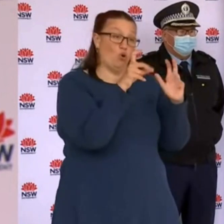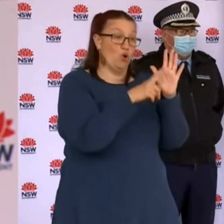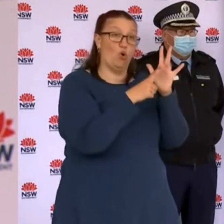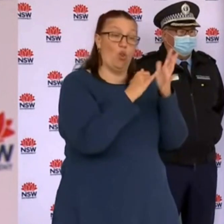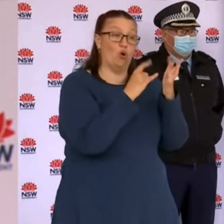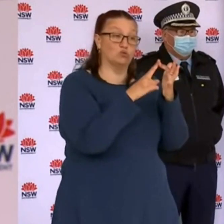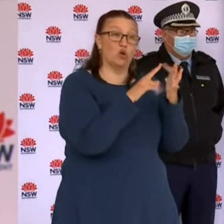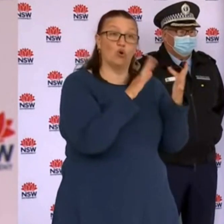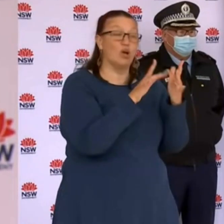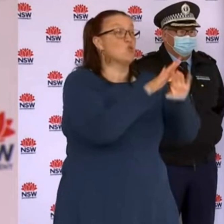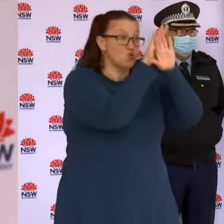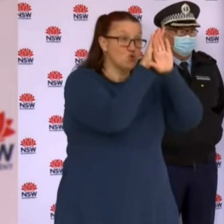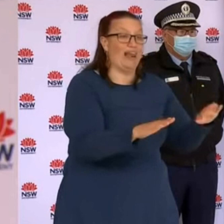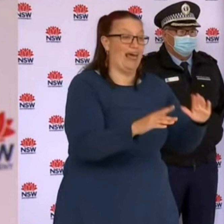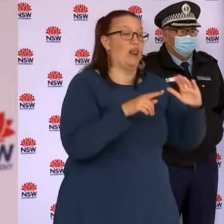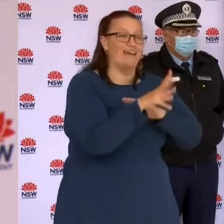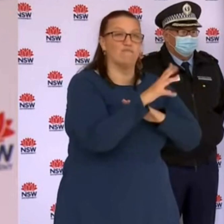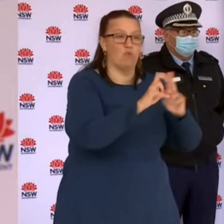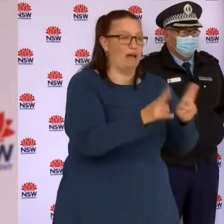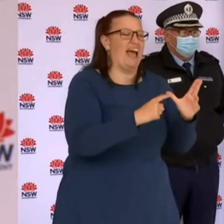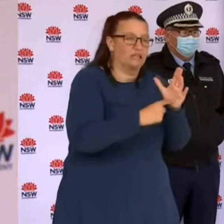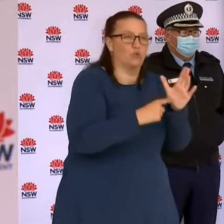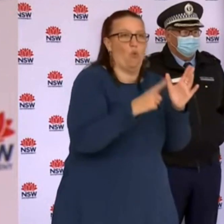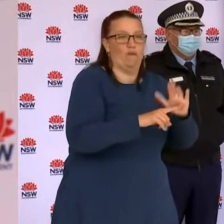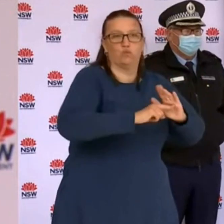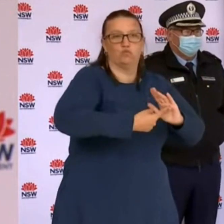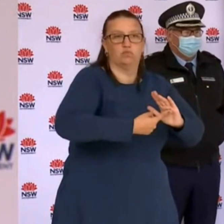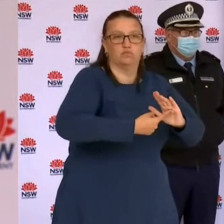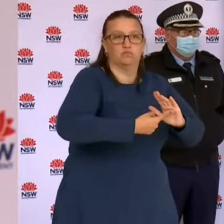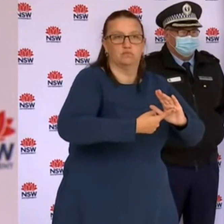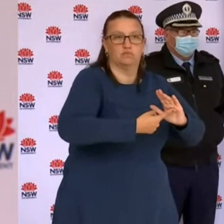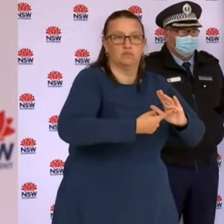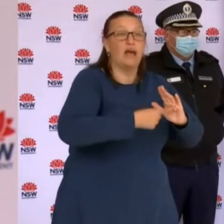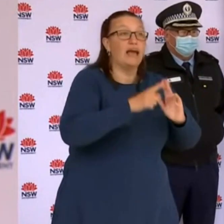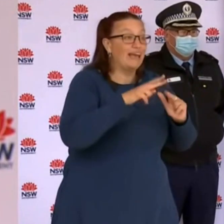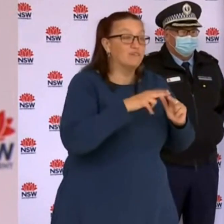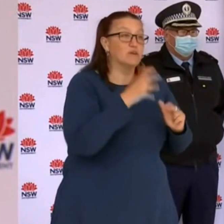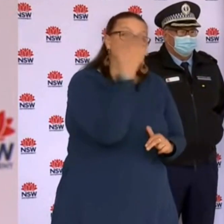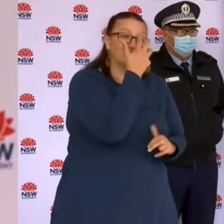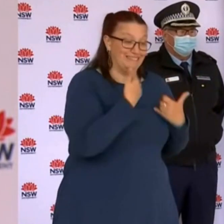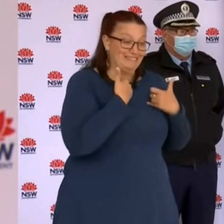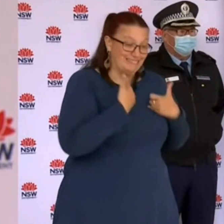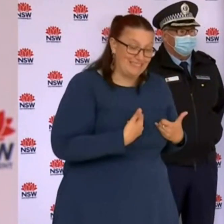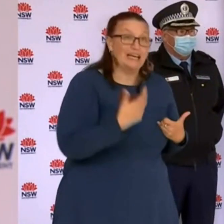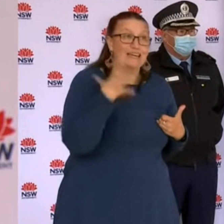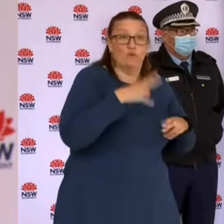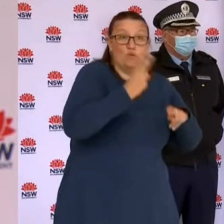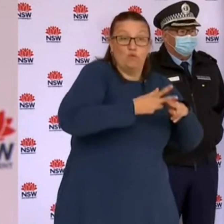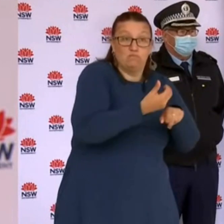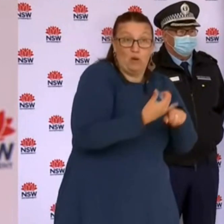leave the house is if you absolutely needed urgent medical care. You'd need to ring ahead, get that medical